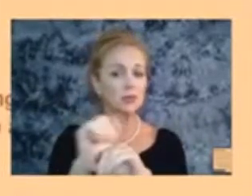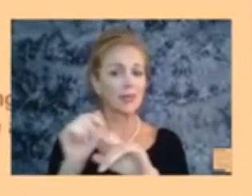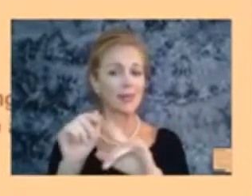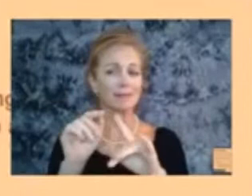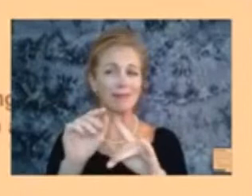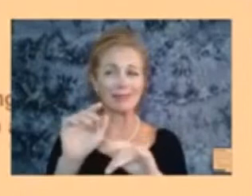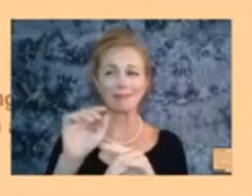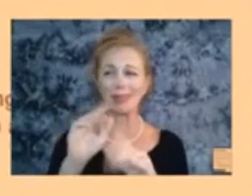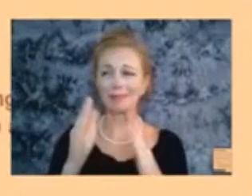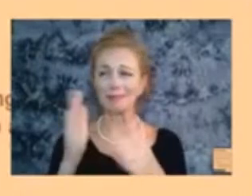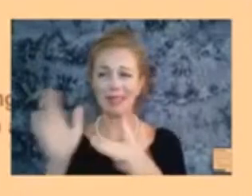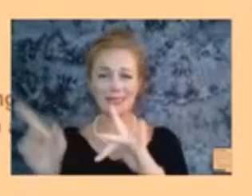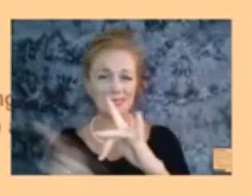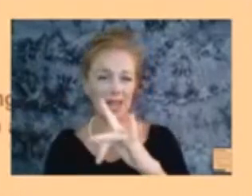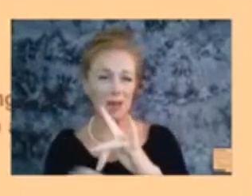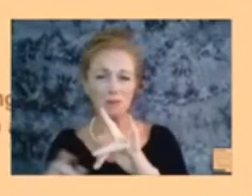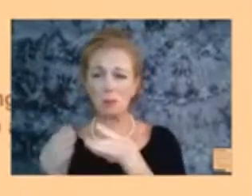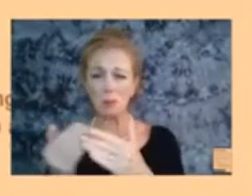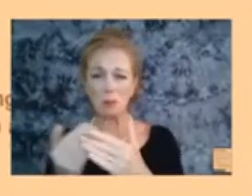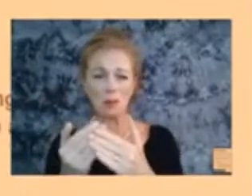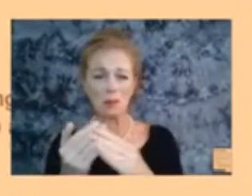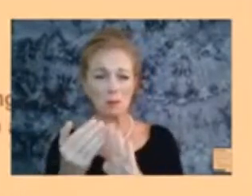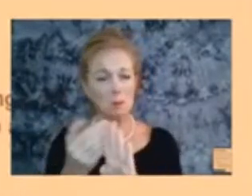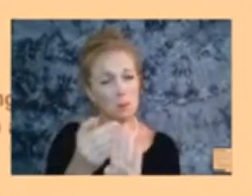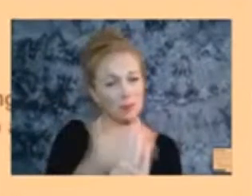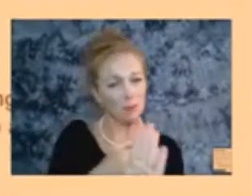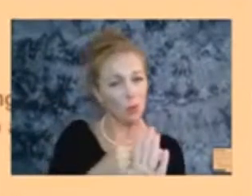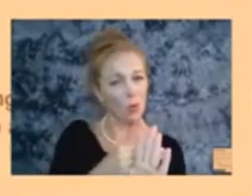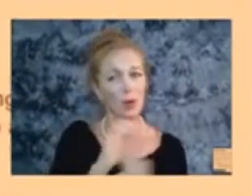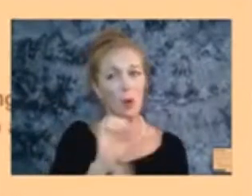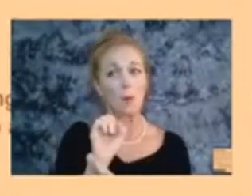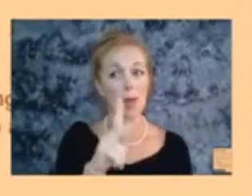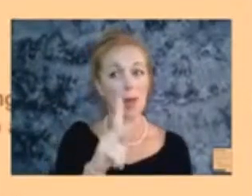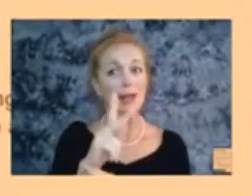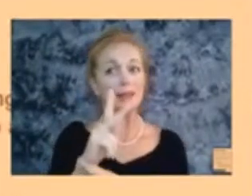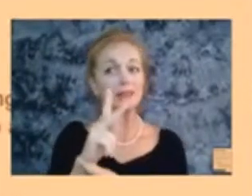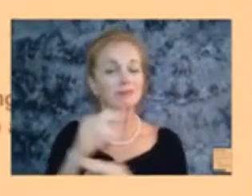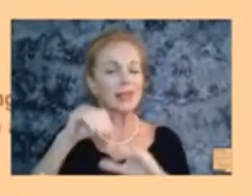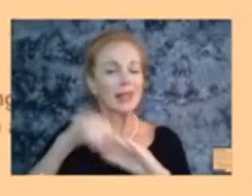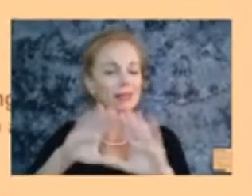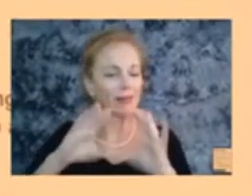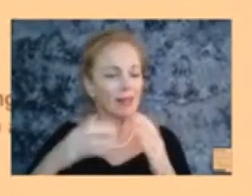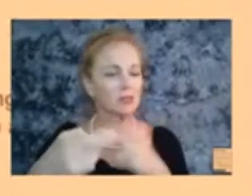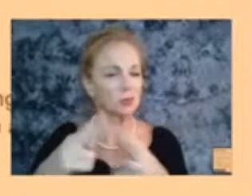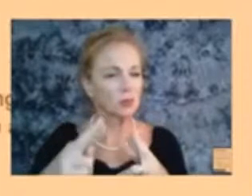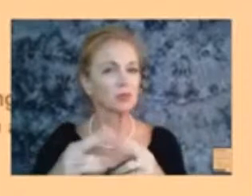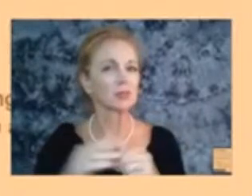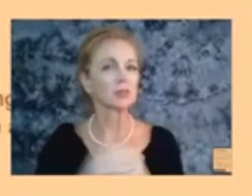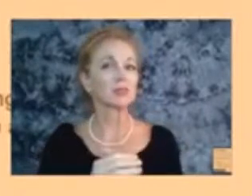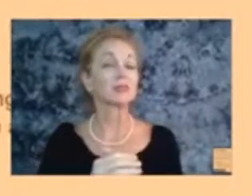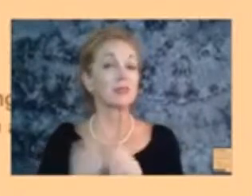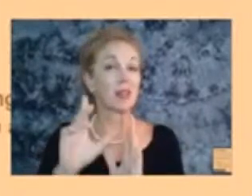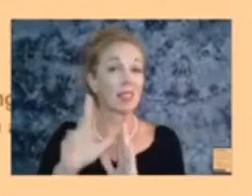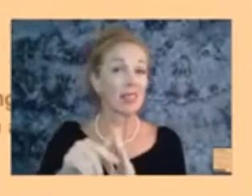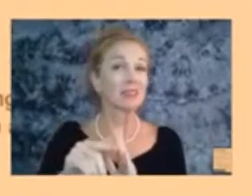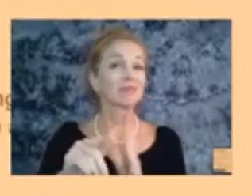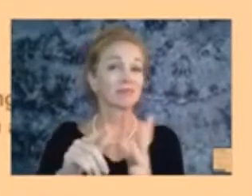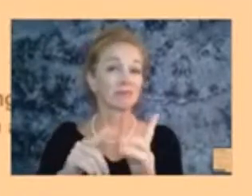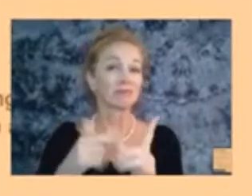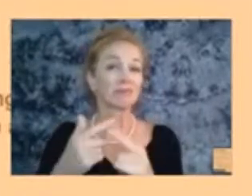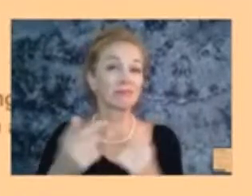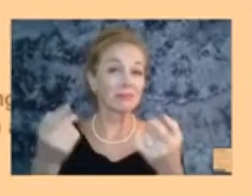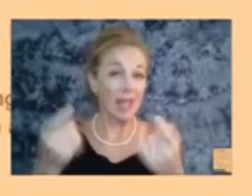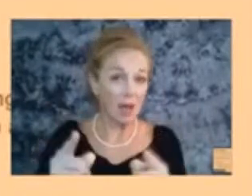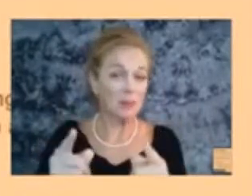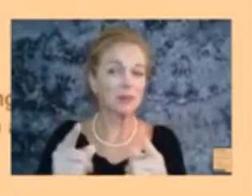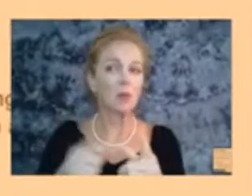students back into the classroom. However, when the time is appropriate, we would want the opportunity to declare partial furlough, again, so that we can